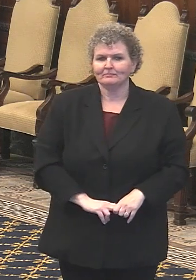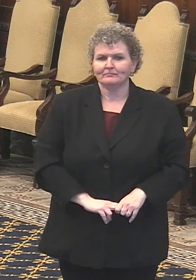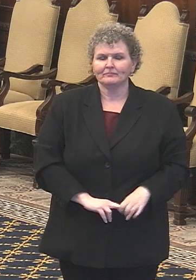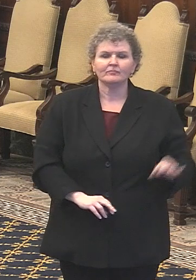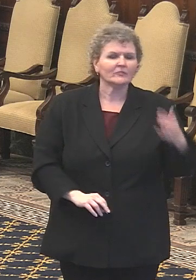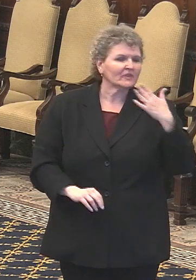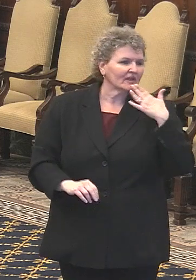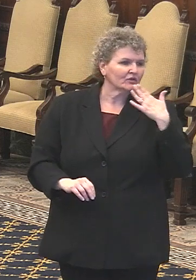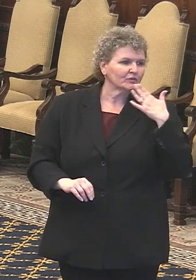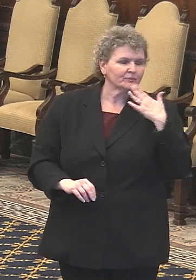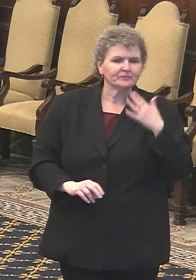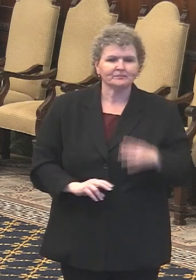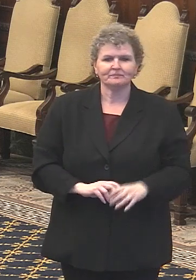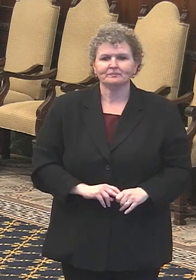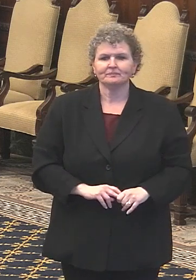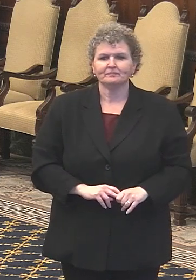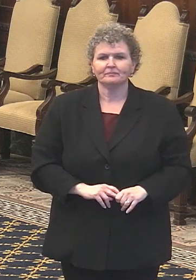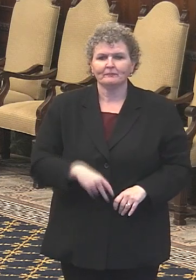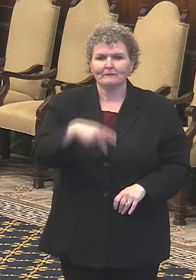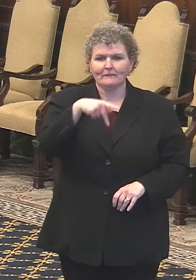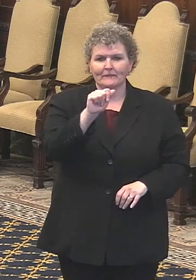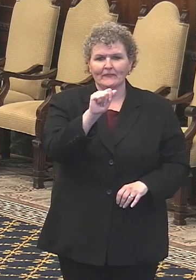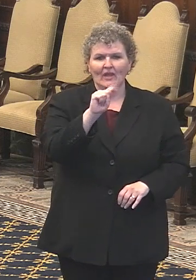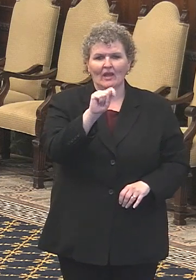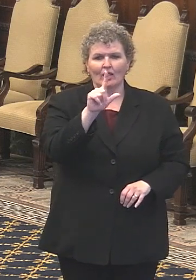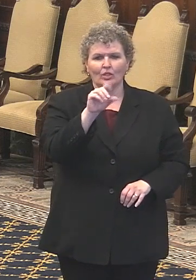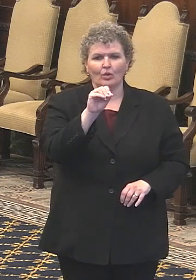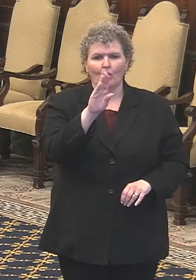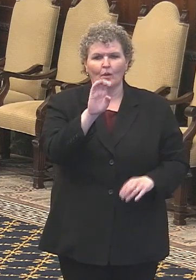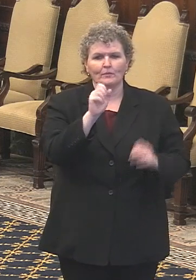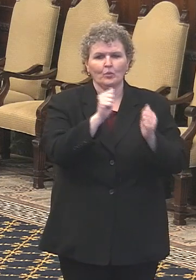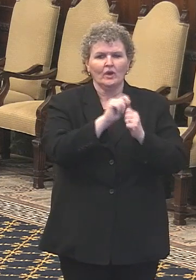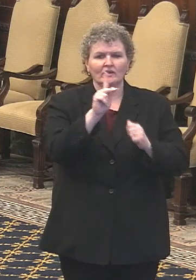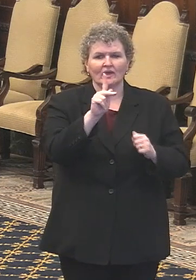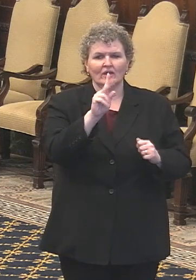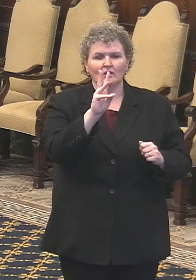Jack. Pat Loeb of KYW is up next.